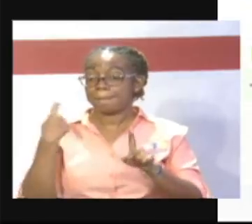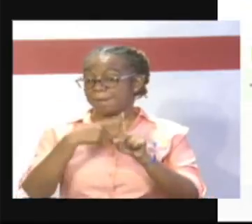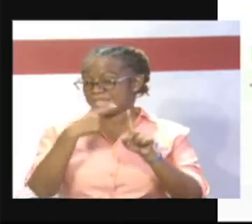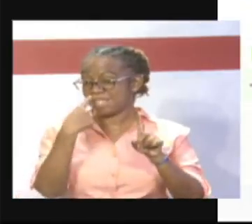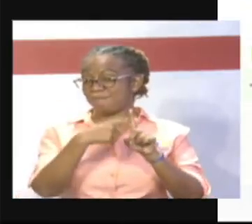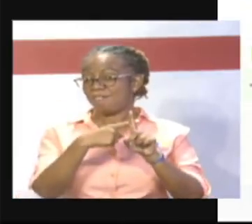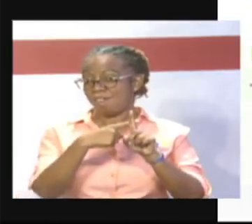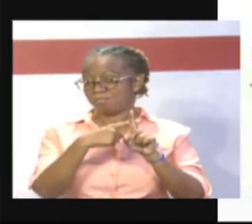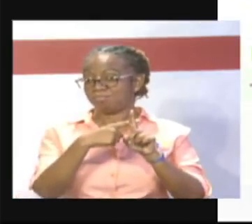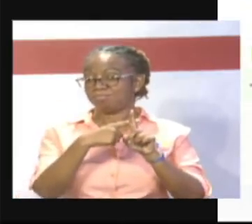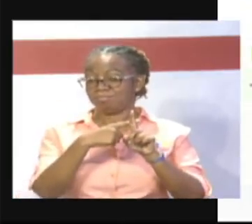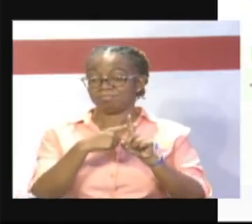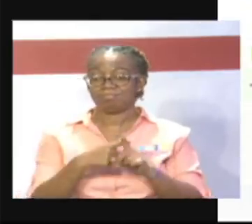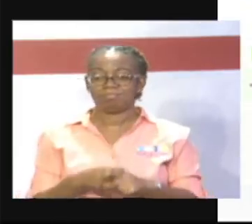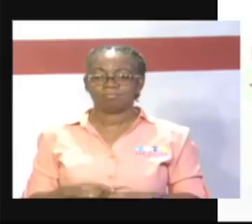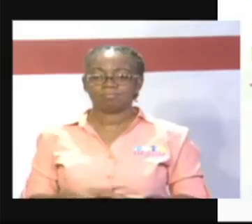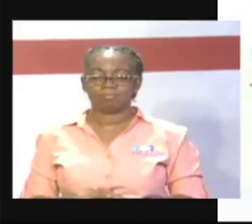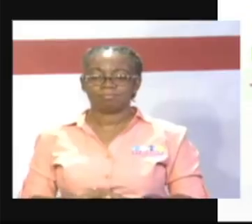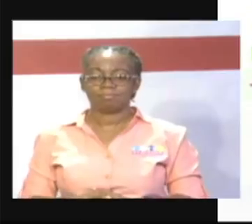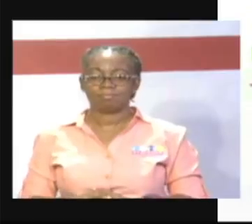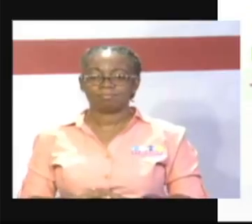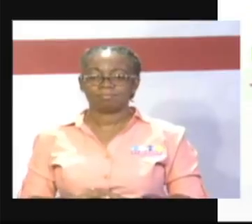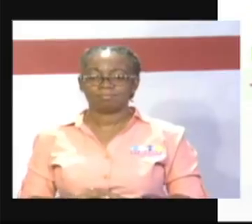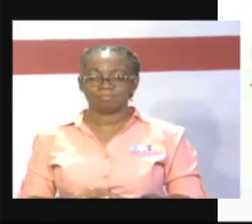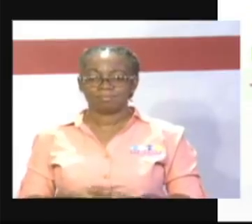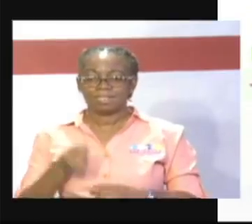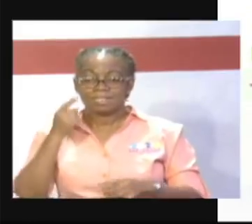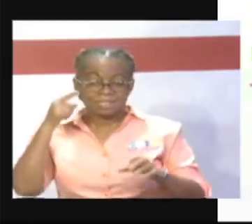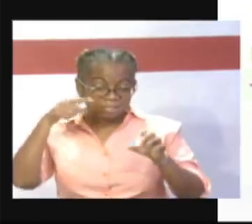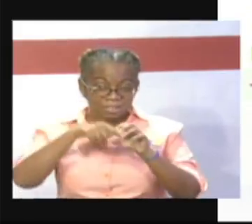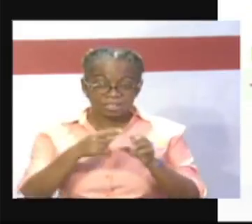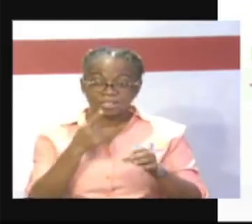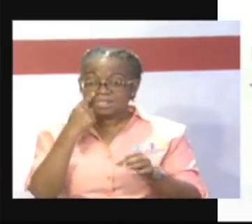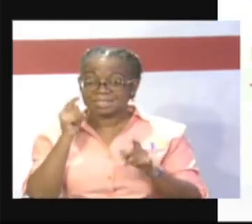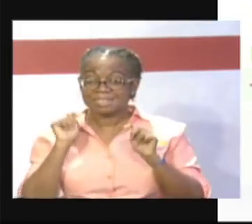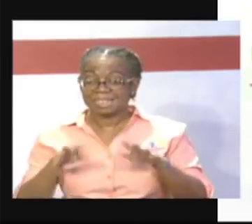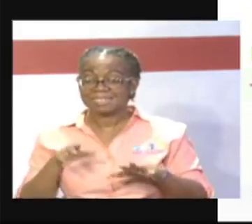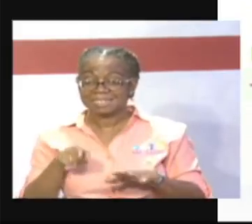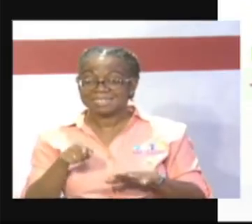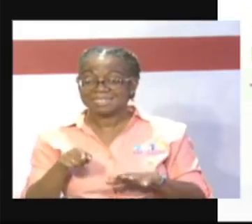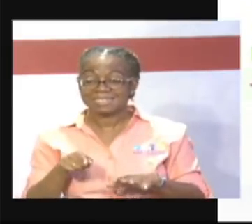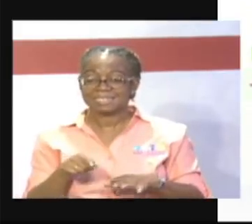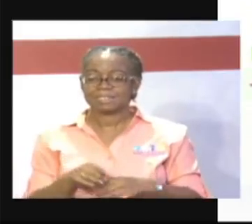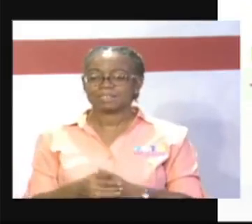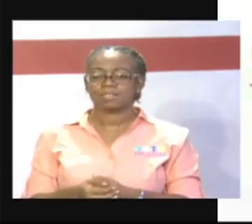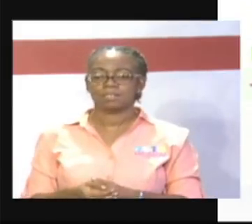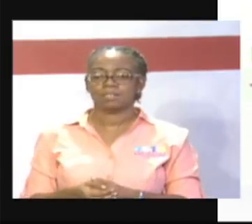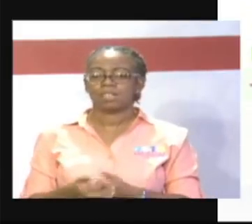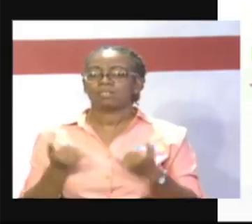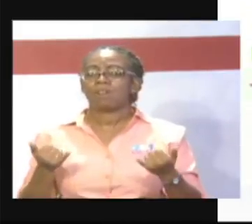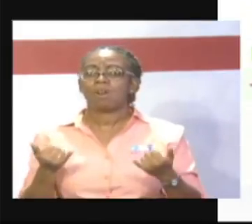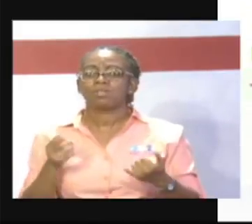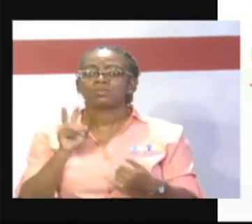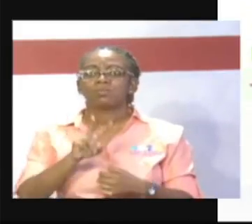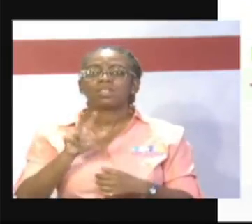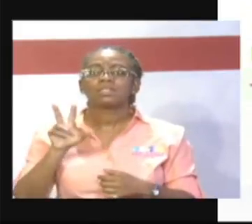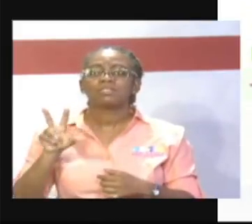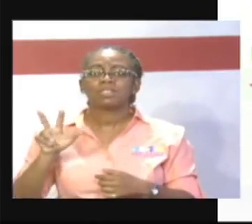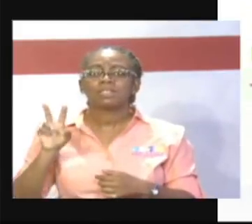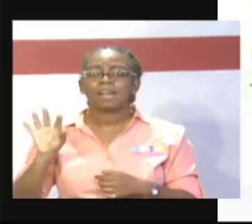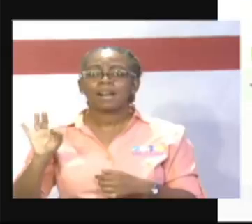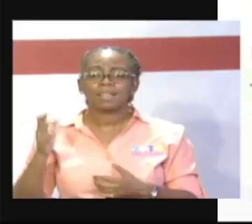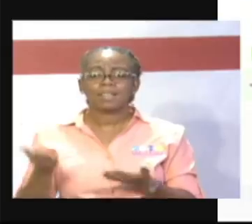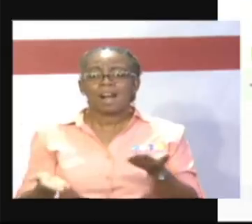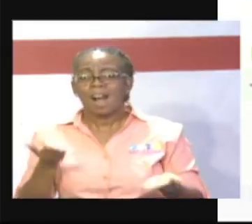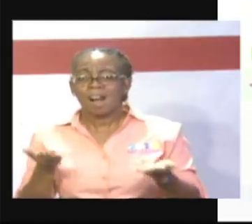cases reported in the last 24 hours. This has taken the rolling average of cases over the last 7 days to 239, and as Dr.